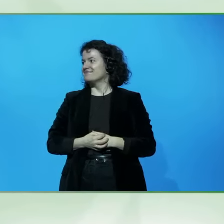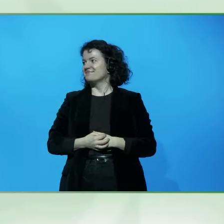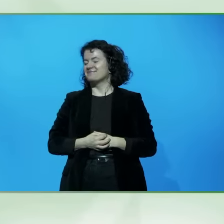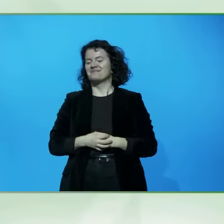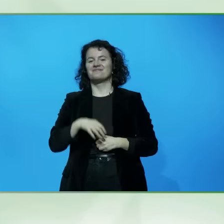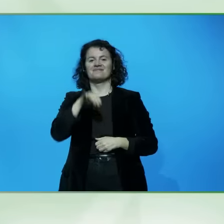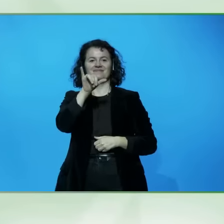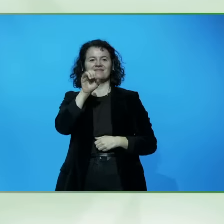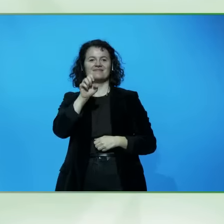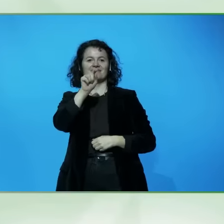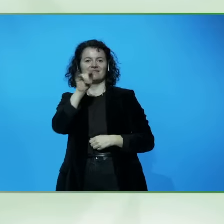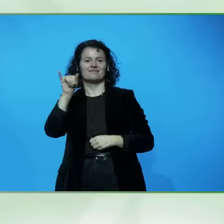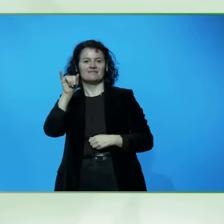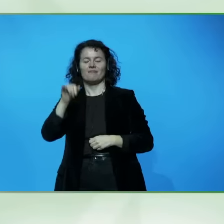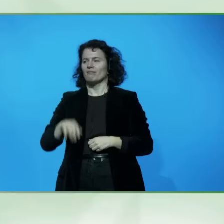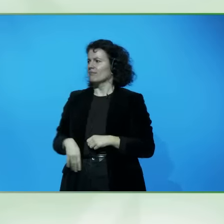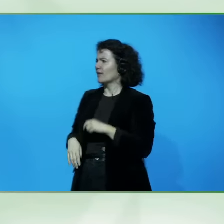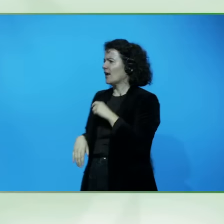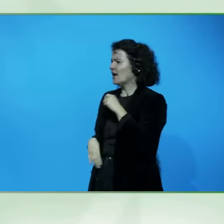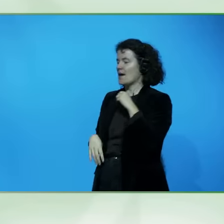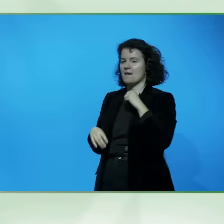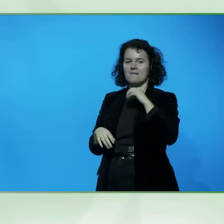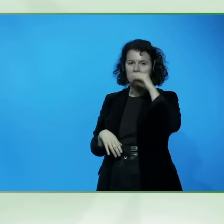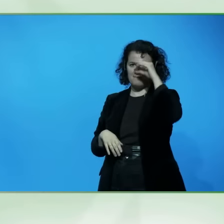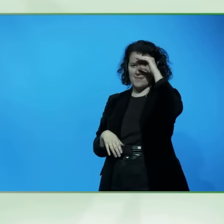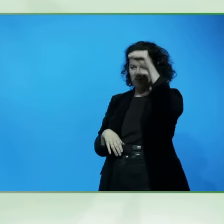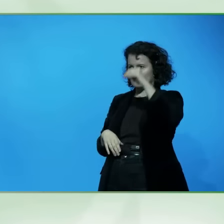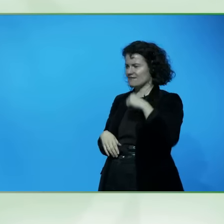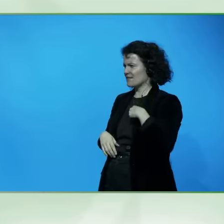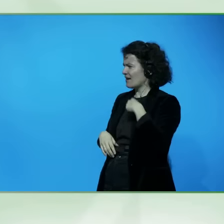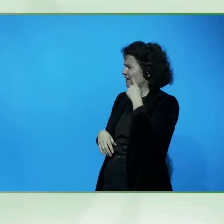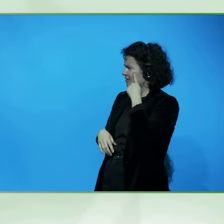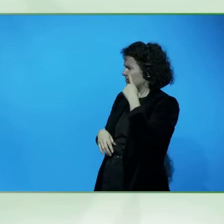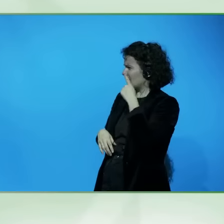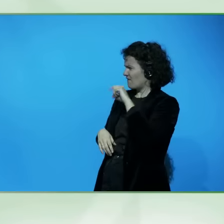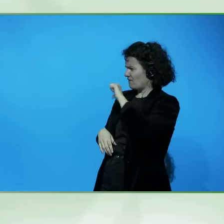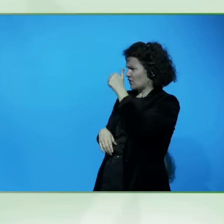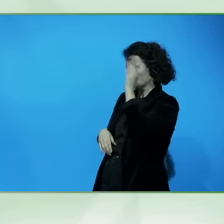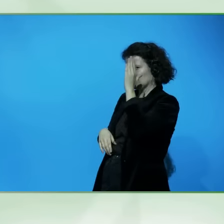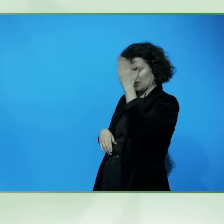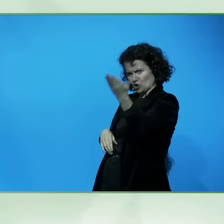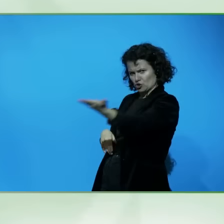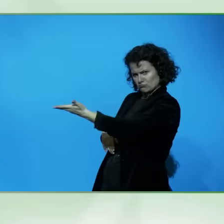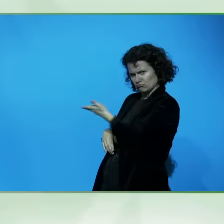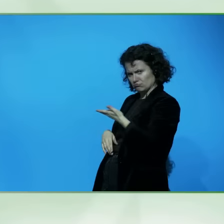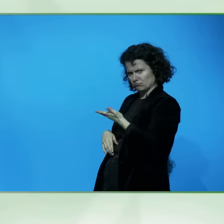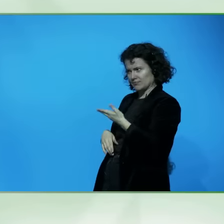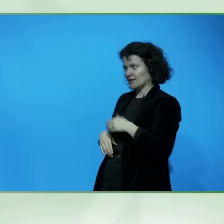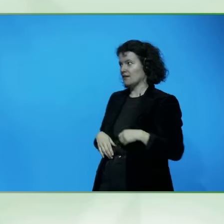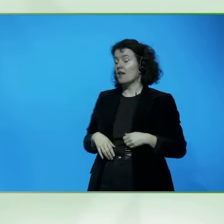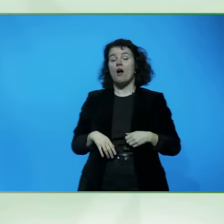Wow. Yeti, I think we have our first speaker. Oh.